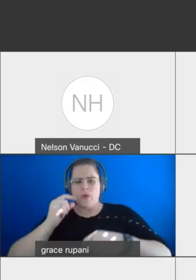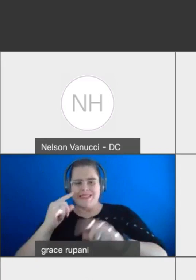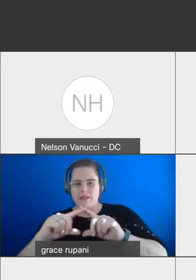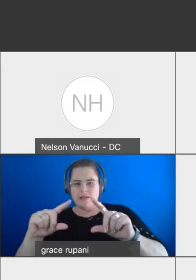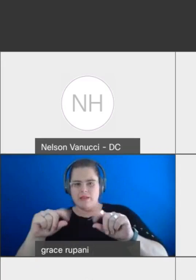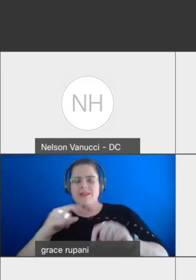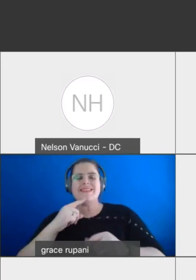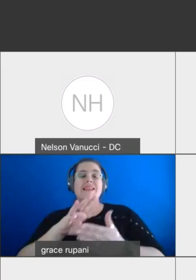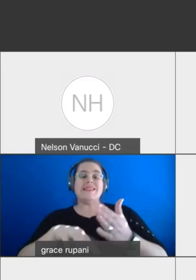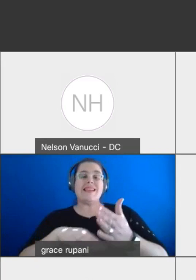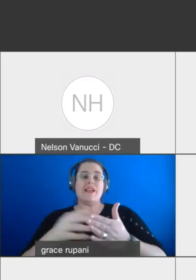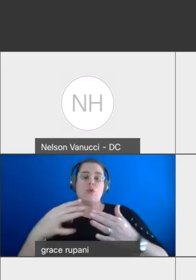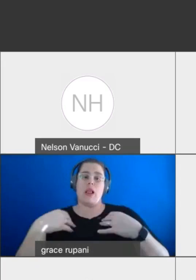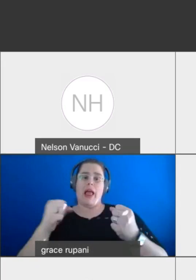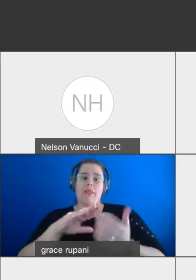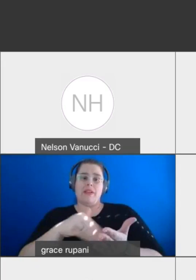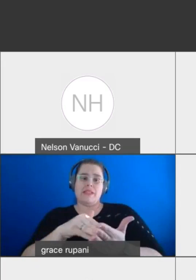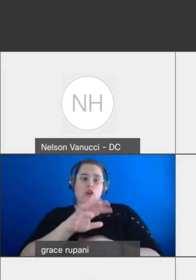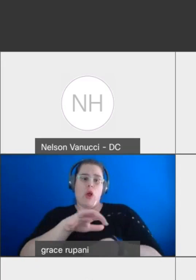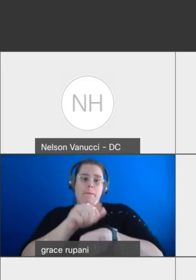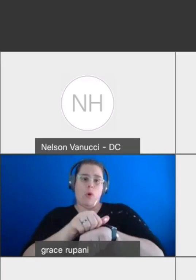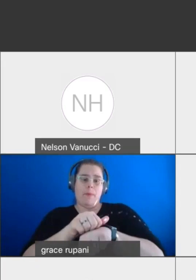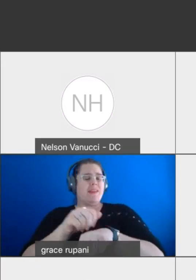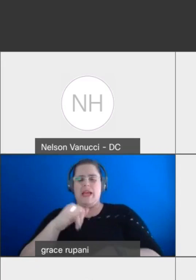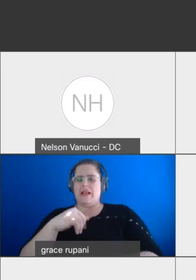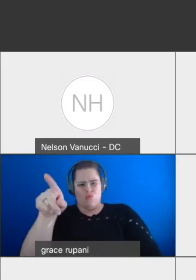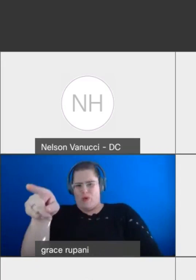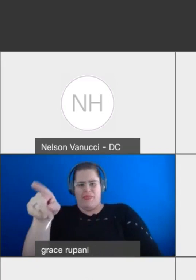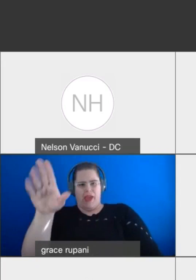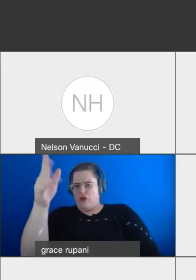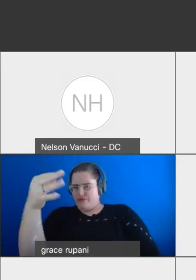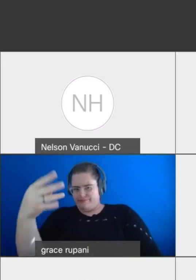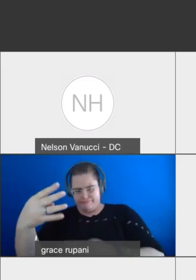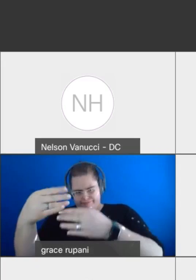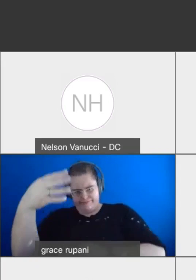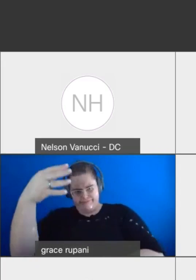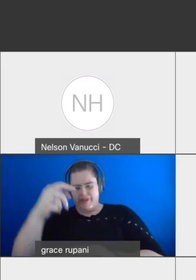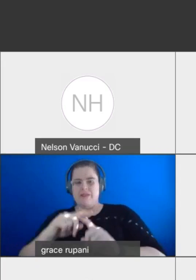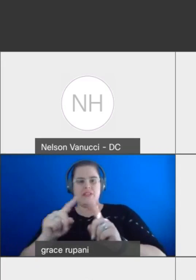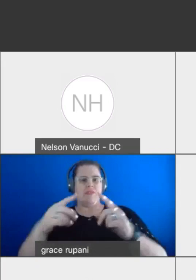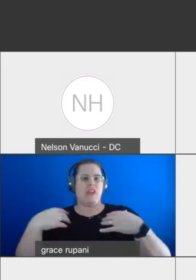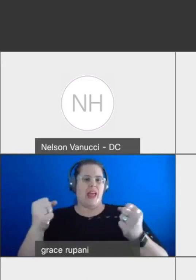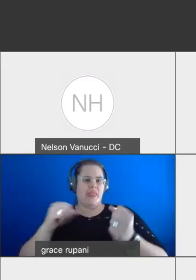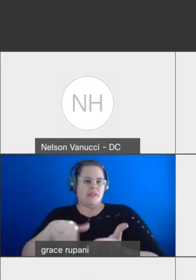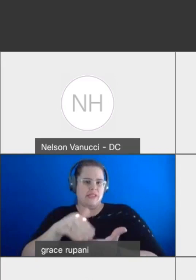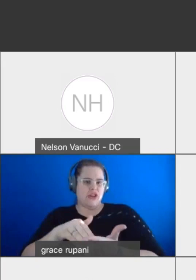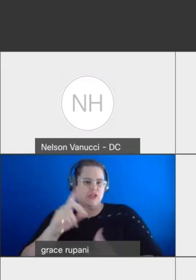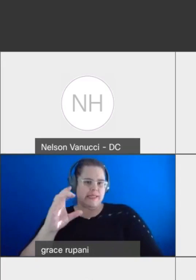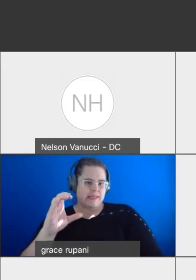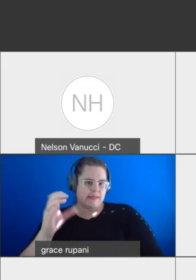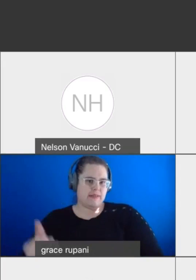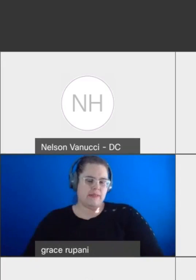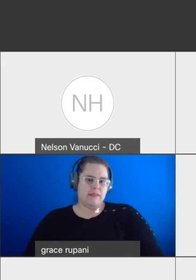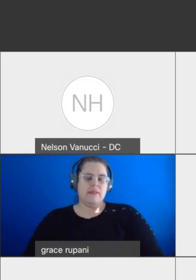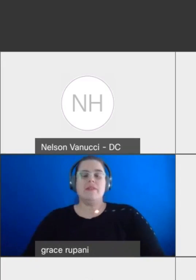there is the list of health centers so that if anyone on this call receives their